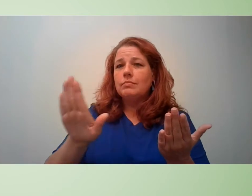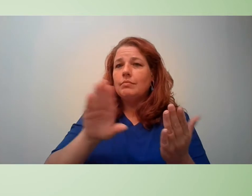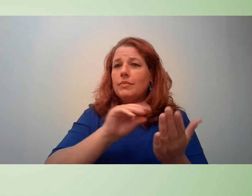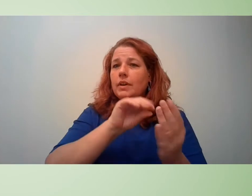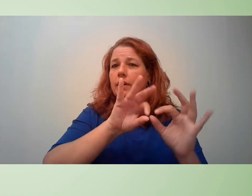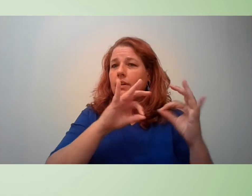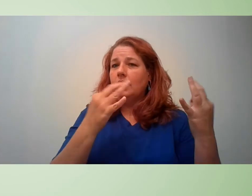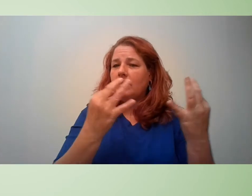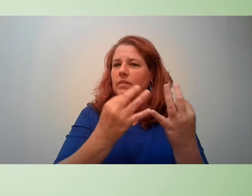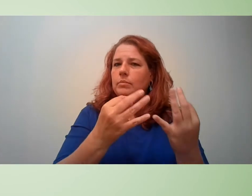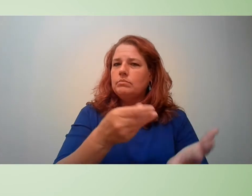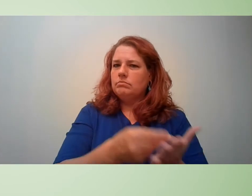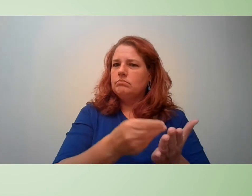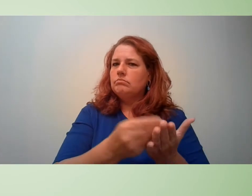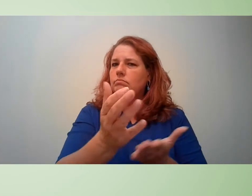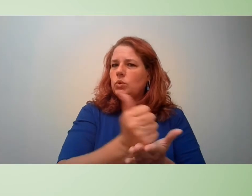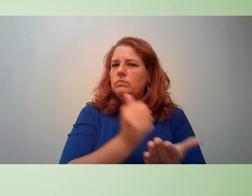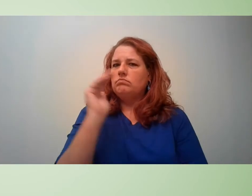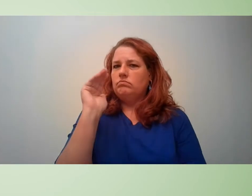and other stakeholders.